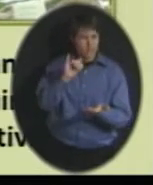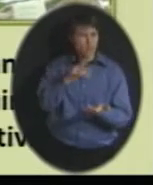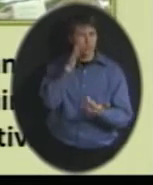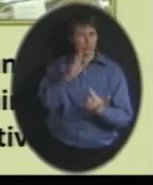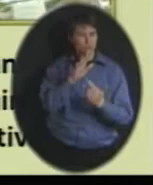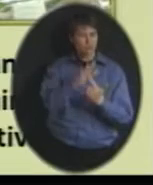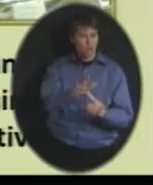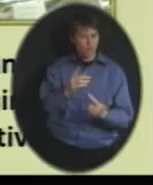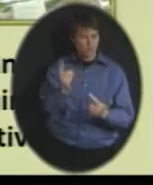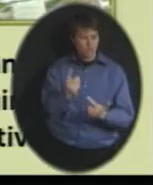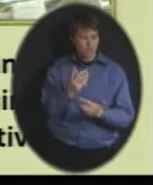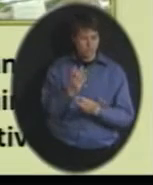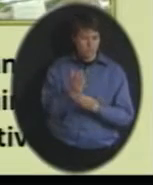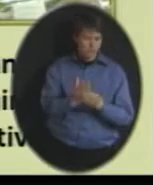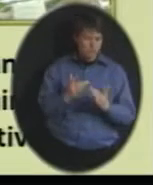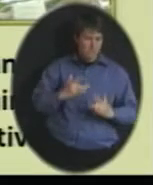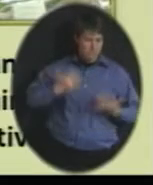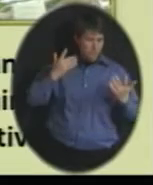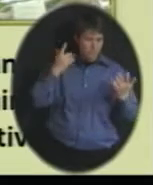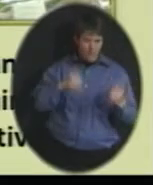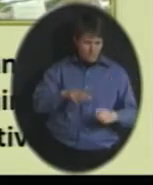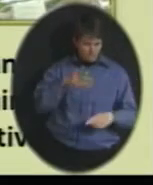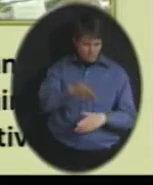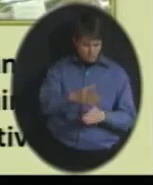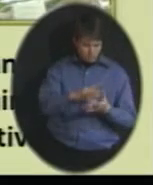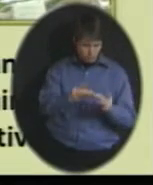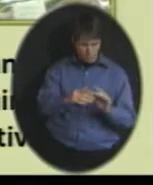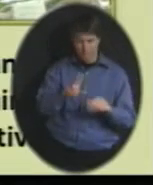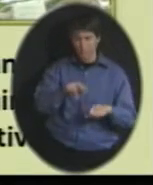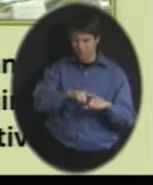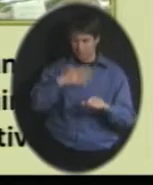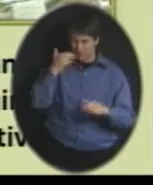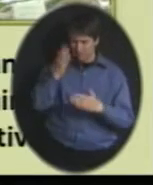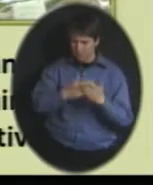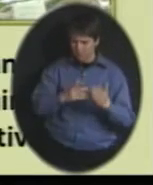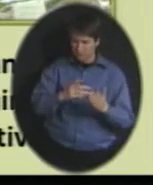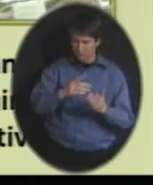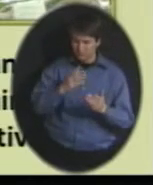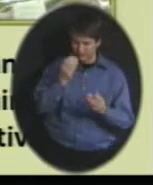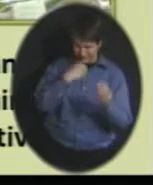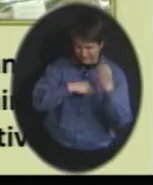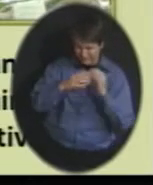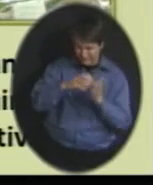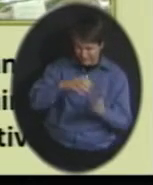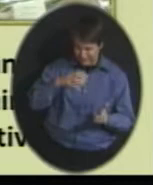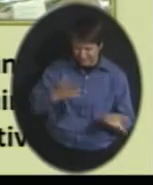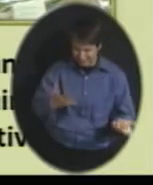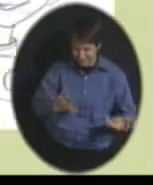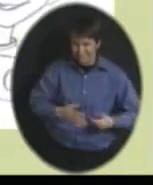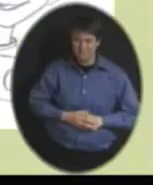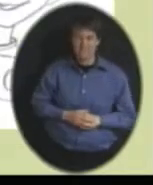depicted events that were in the story. And of course, the best part was they got to eat the cake at the end. Yeah.